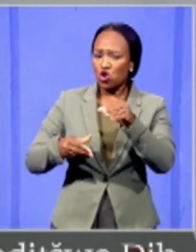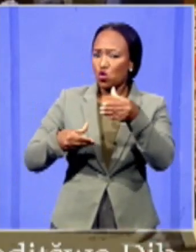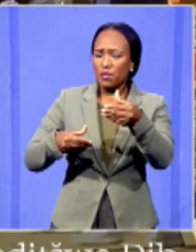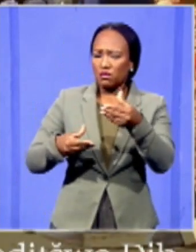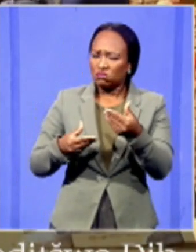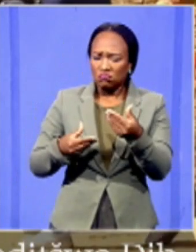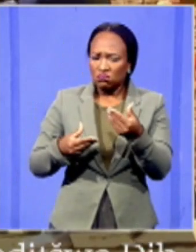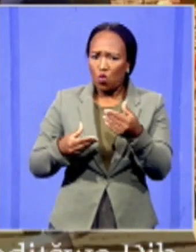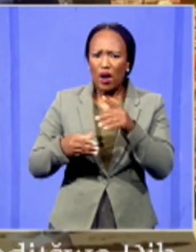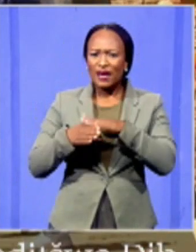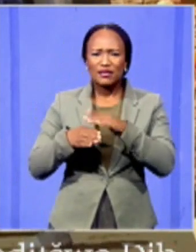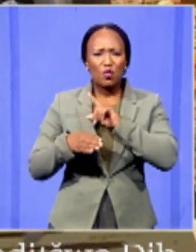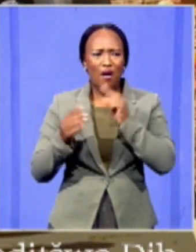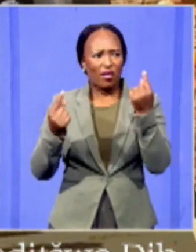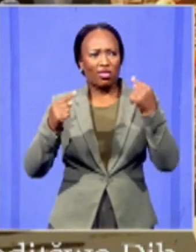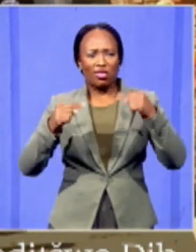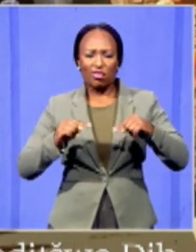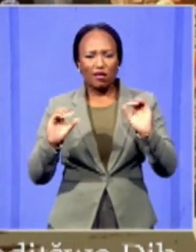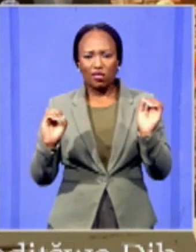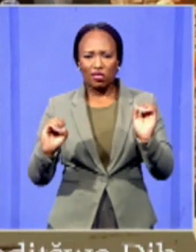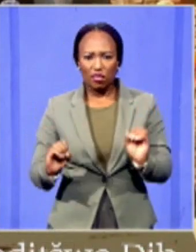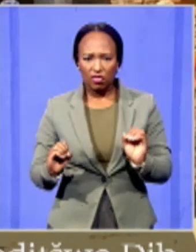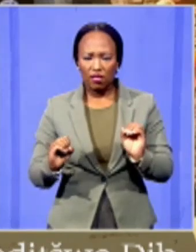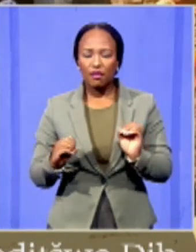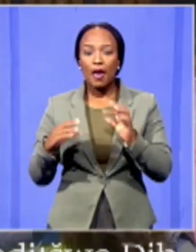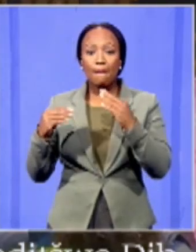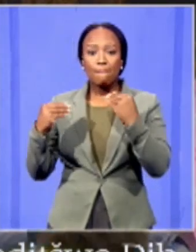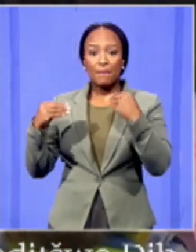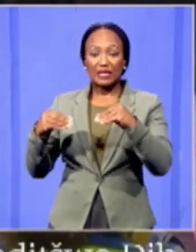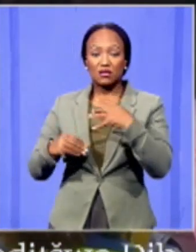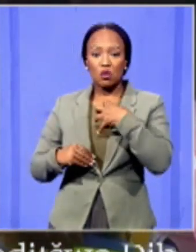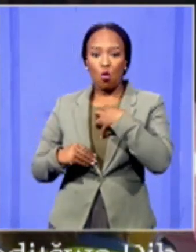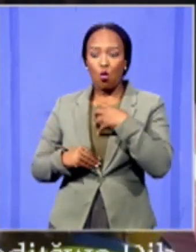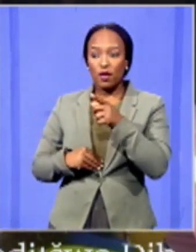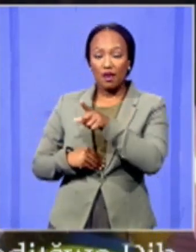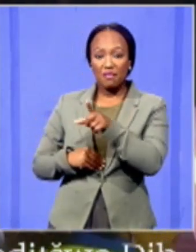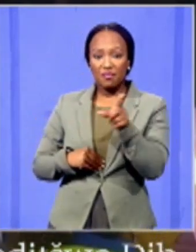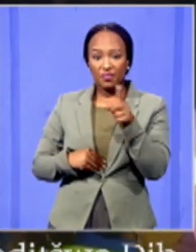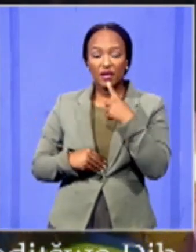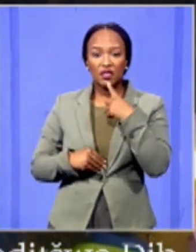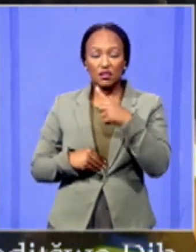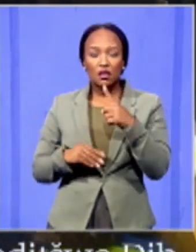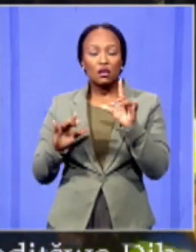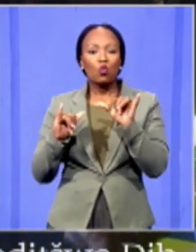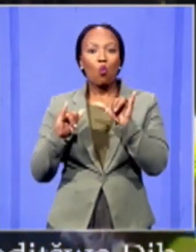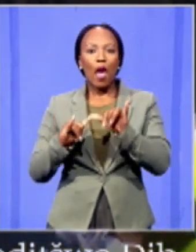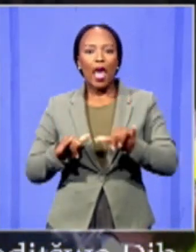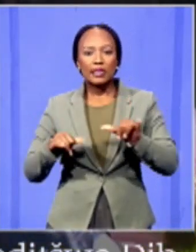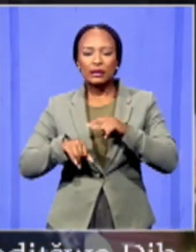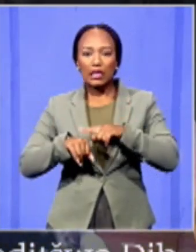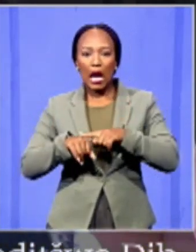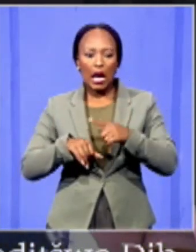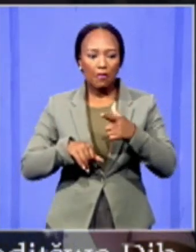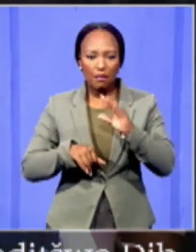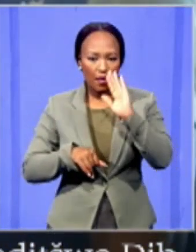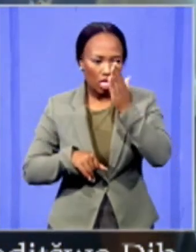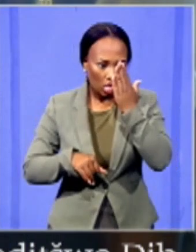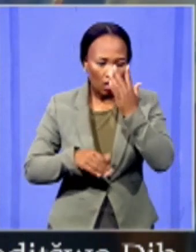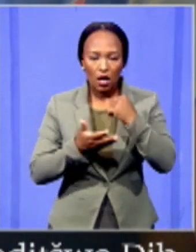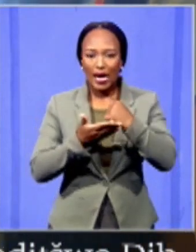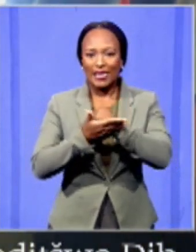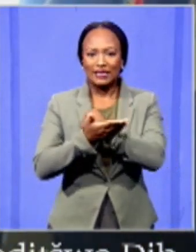here. Beng dikgwebo ba lemošitšwe gore ba seke ba leta go fihla motsotswana wa mafelelo go ngwadiša